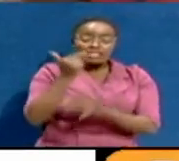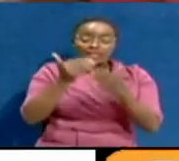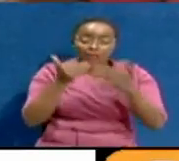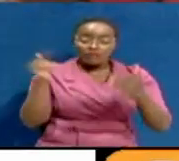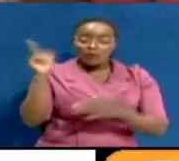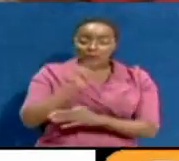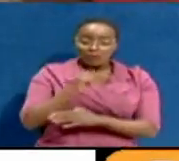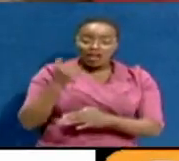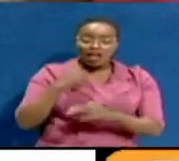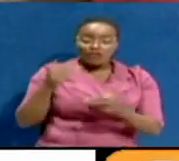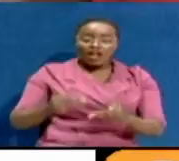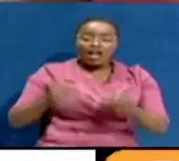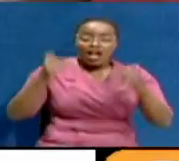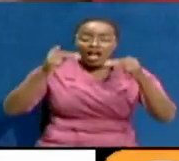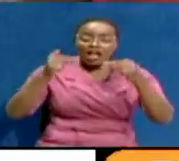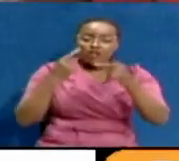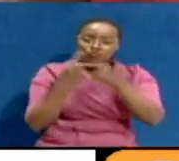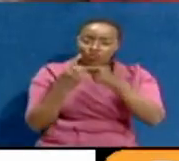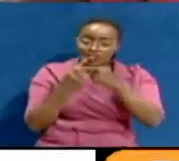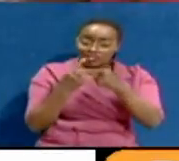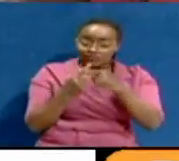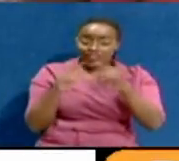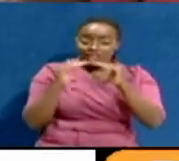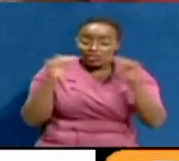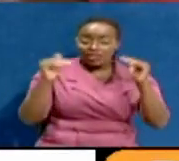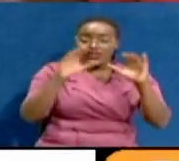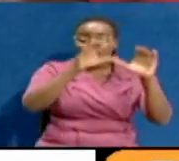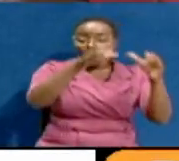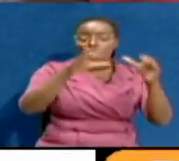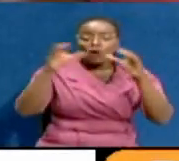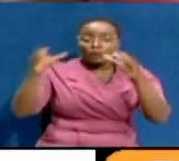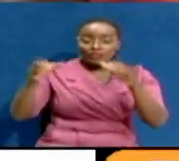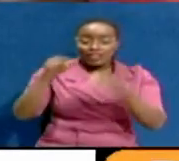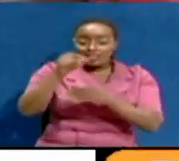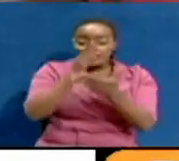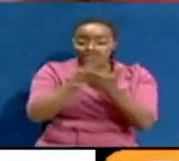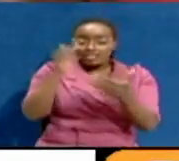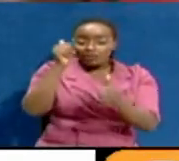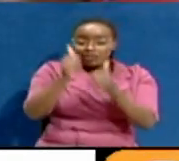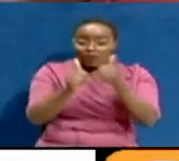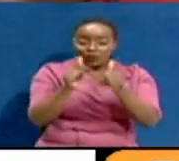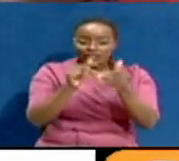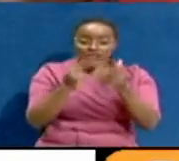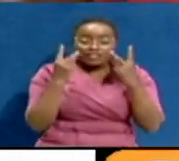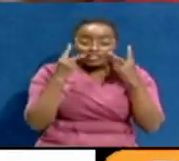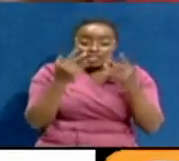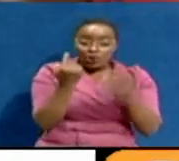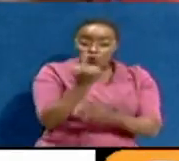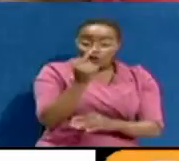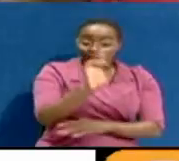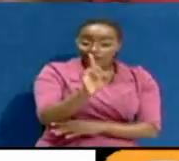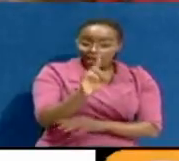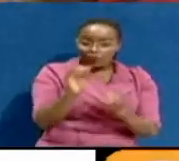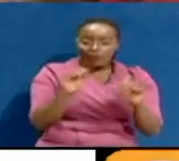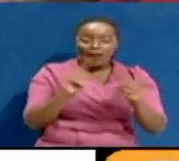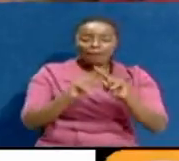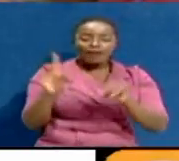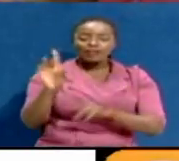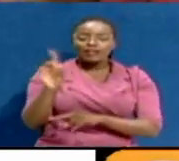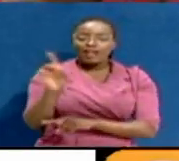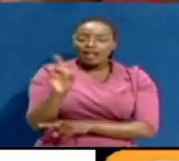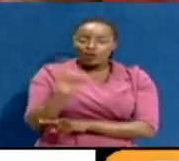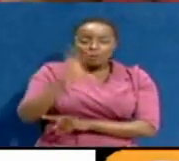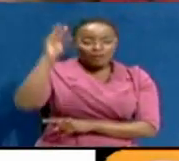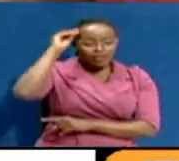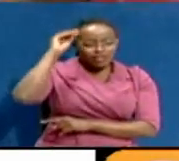have very high positivity rate in the community. And that is something that's not just being seen in Nairobi, but in Nairobi,